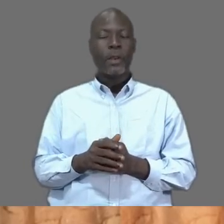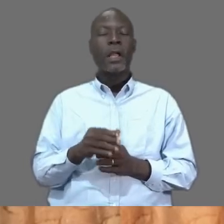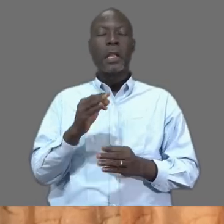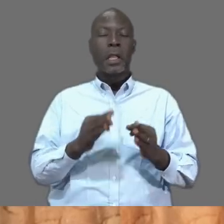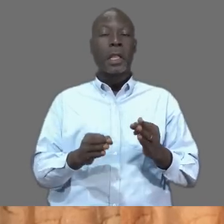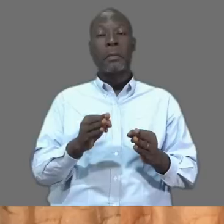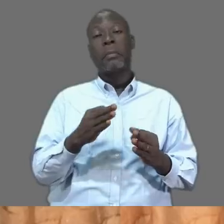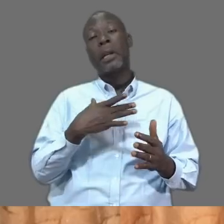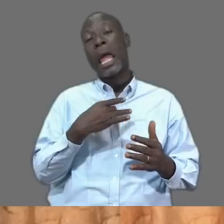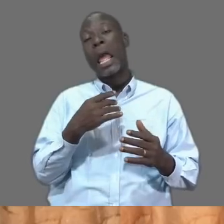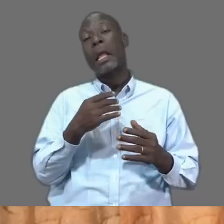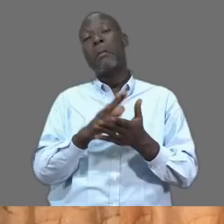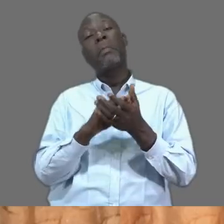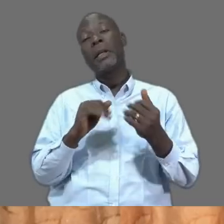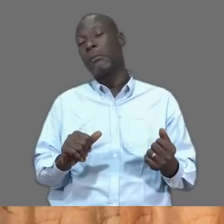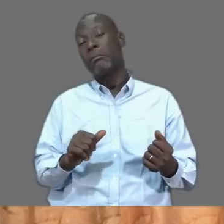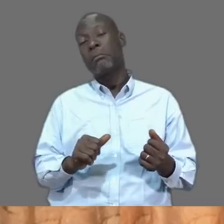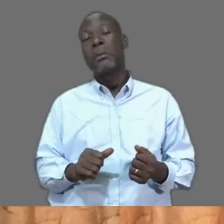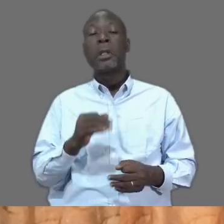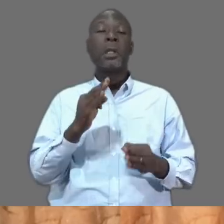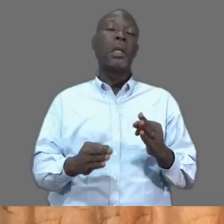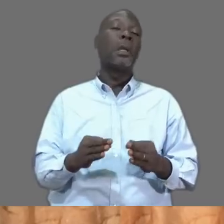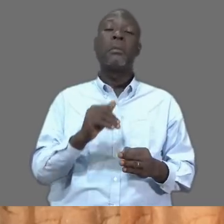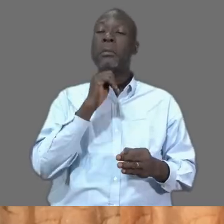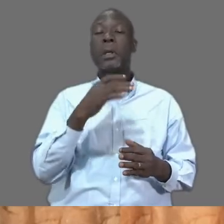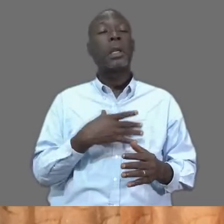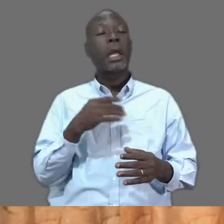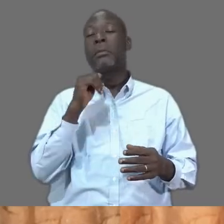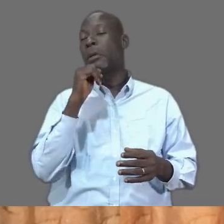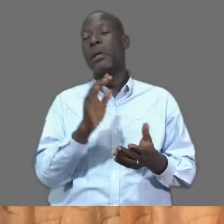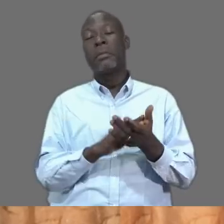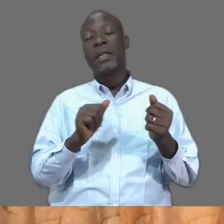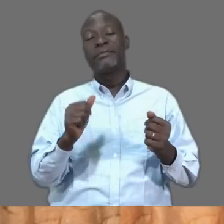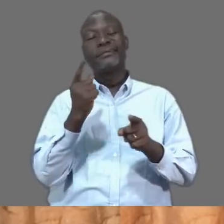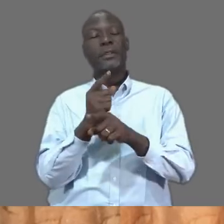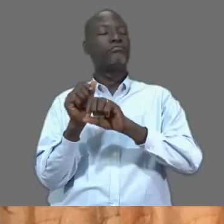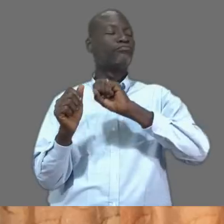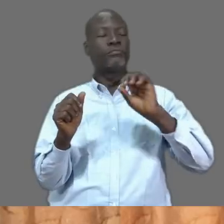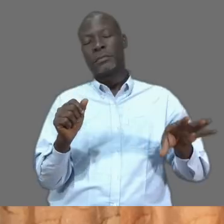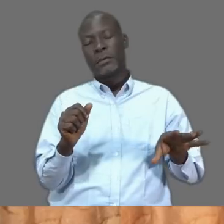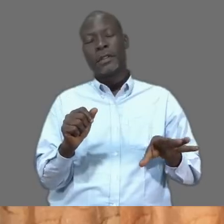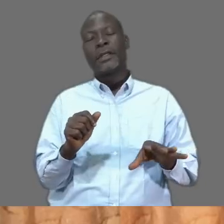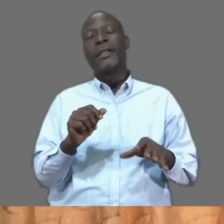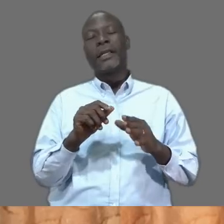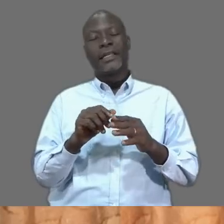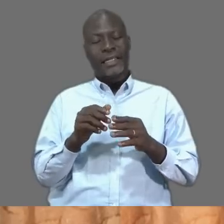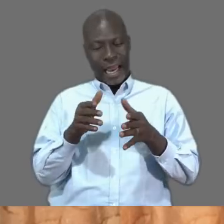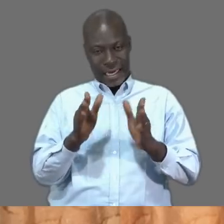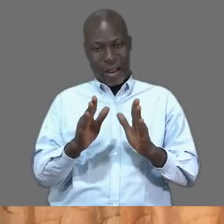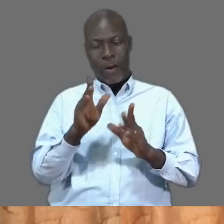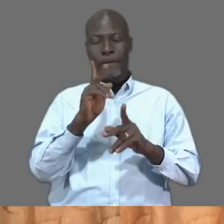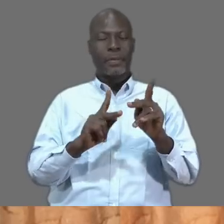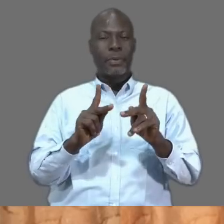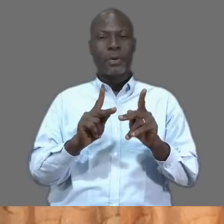opa gidi sa opa nso so a odi atunyame asam no etwene na ma de feudi for